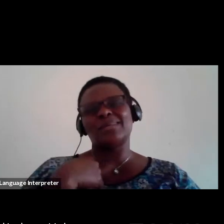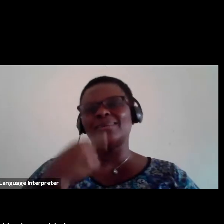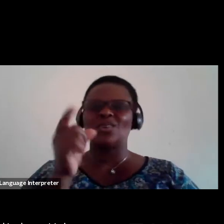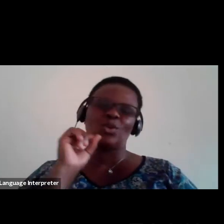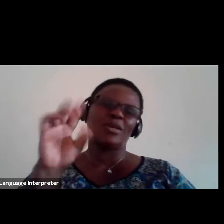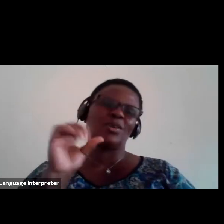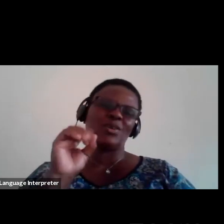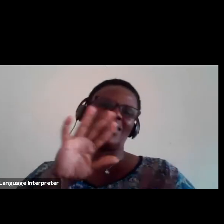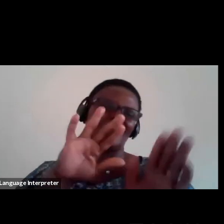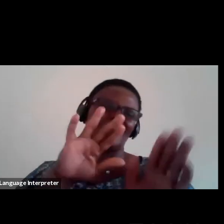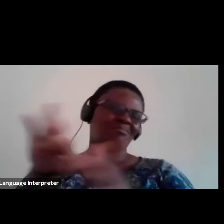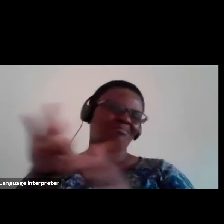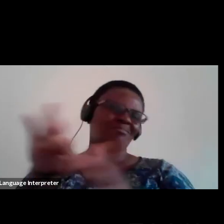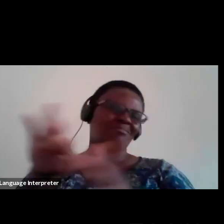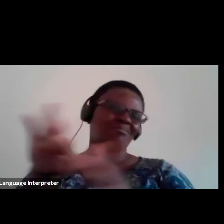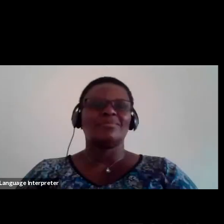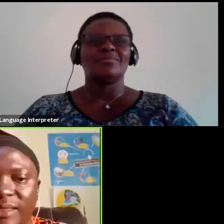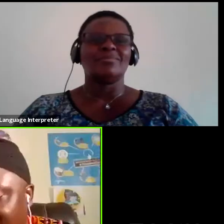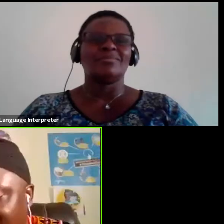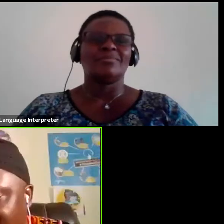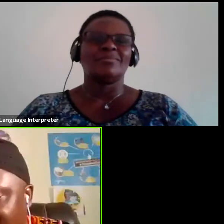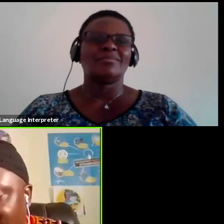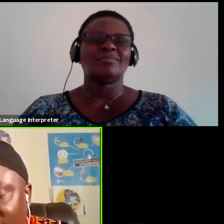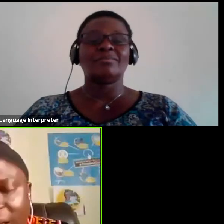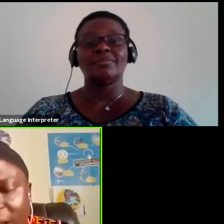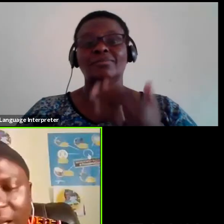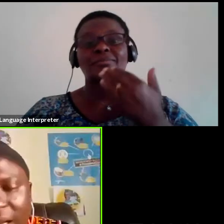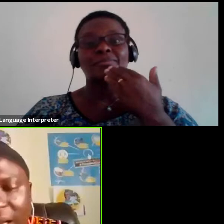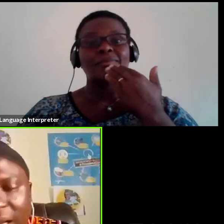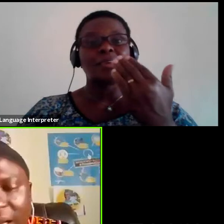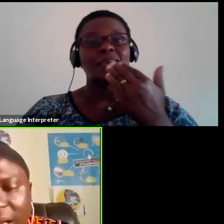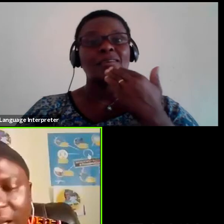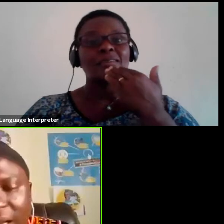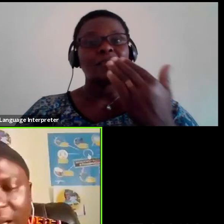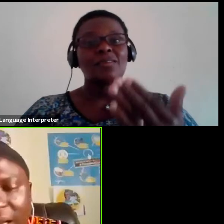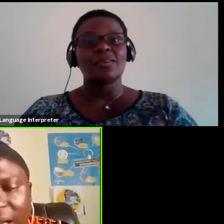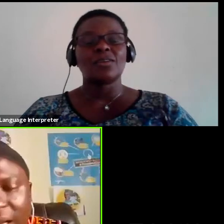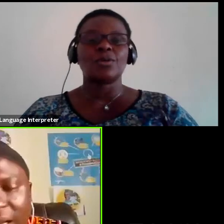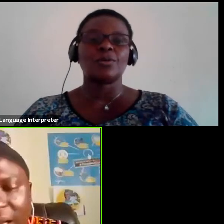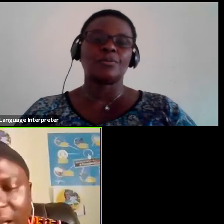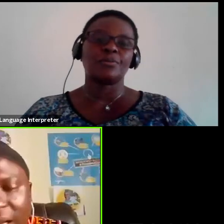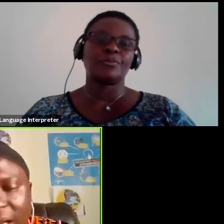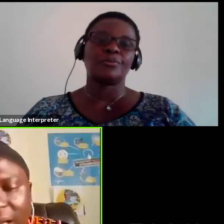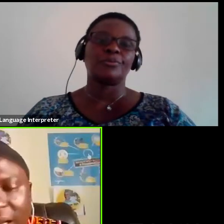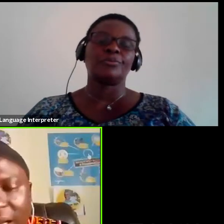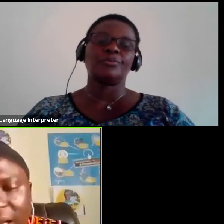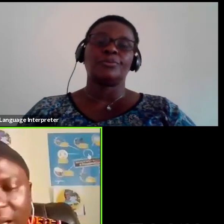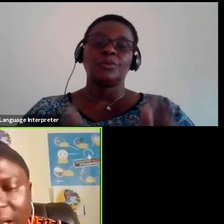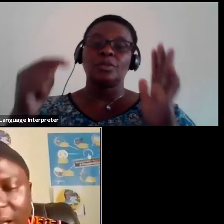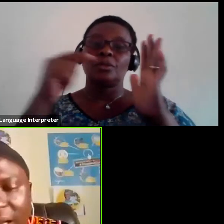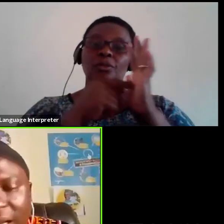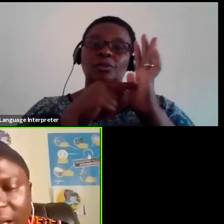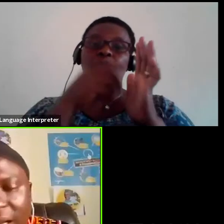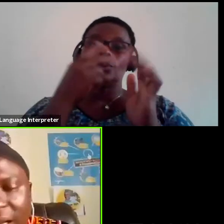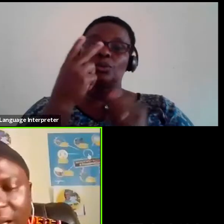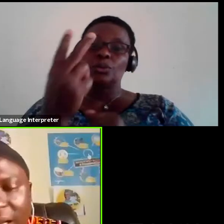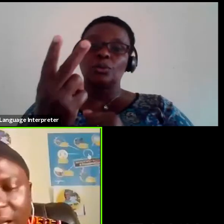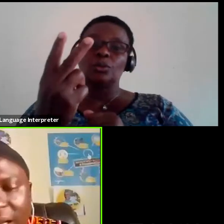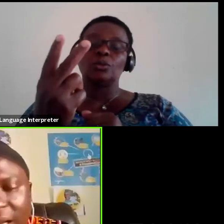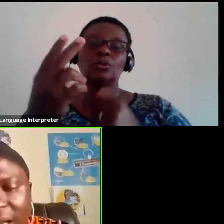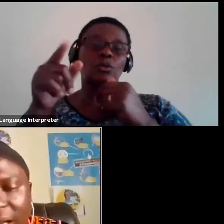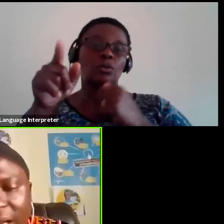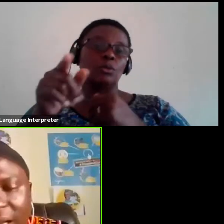Desmond? Okay, thank you. I think Nicholas has highlighted two of the points I had to do. There's a scenario in